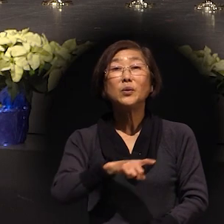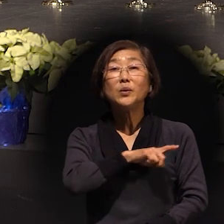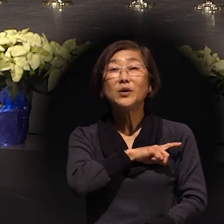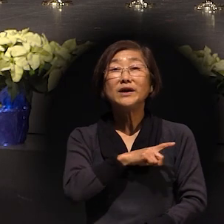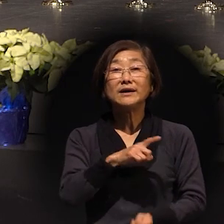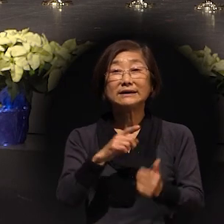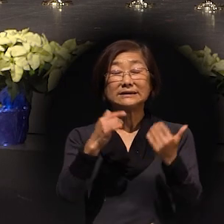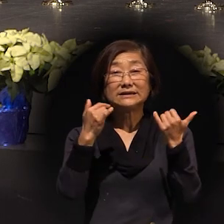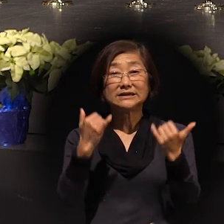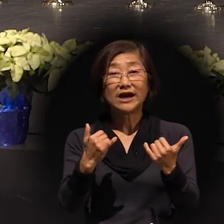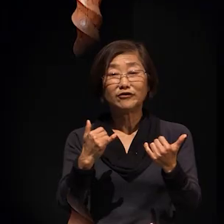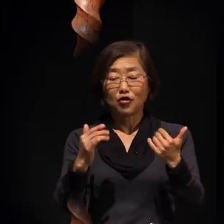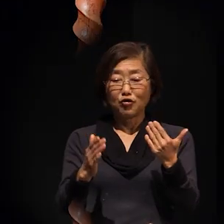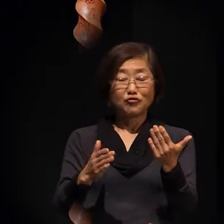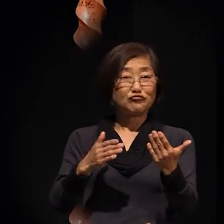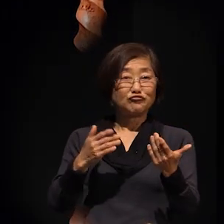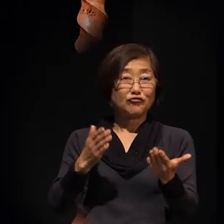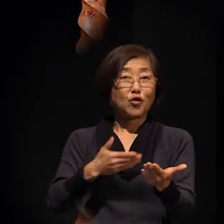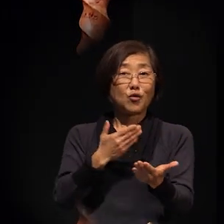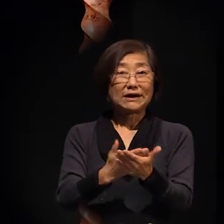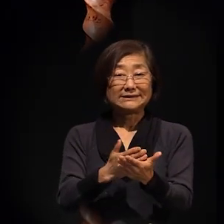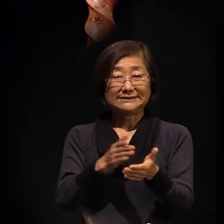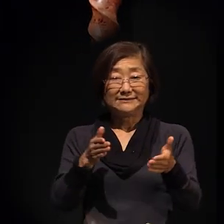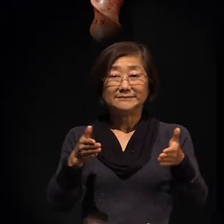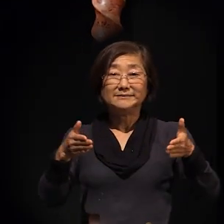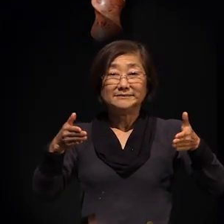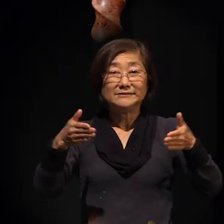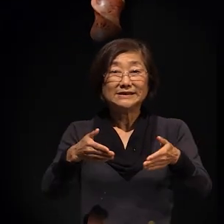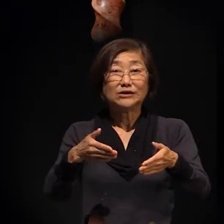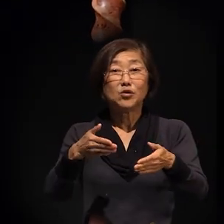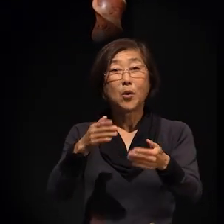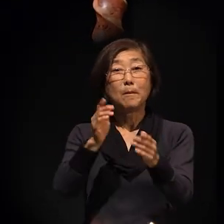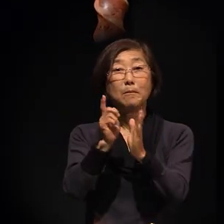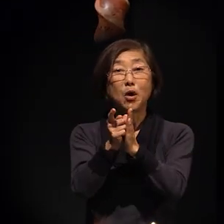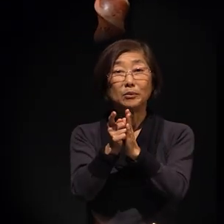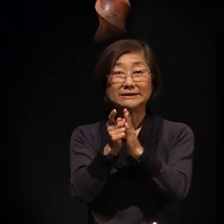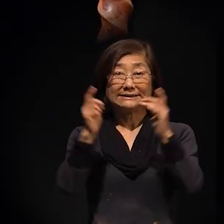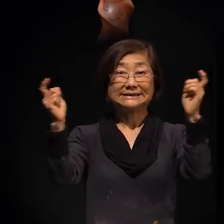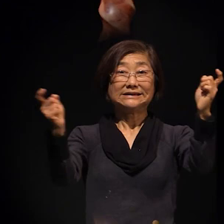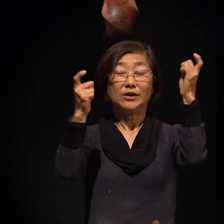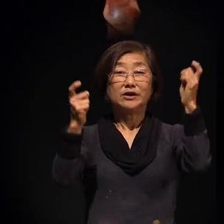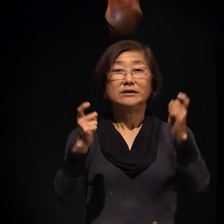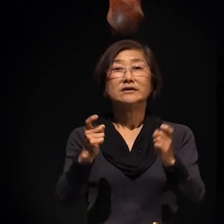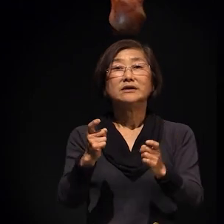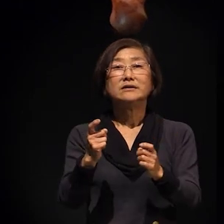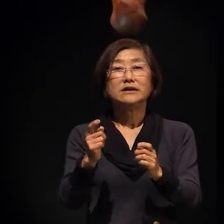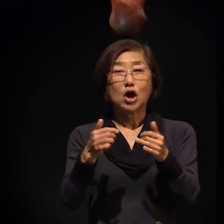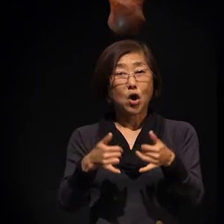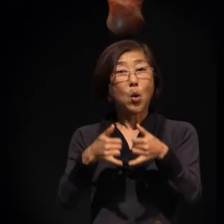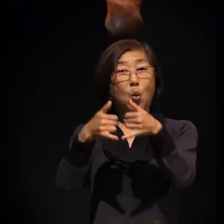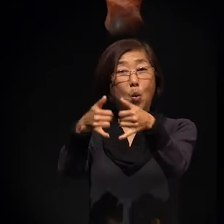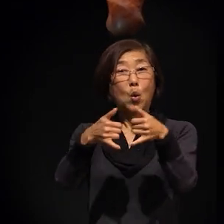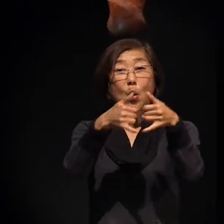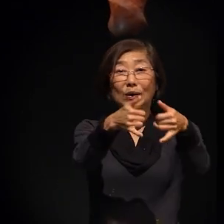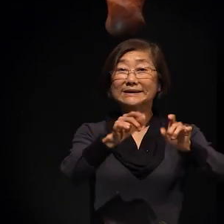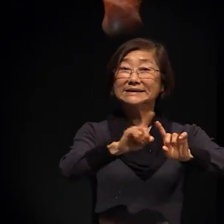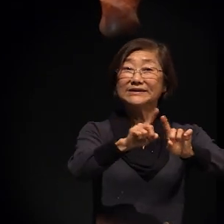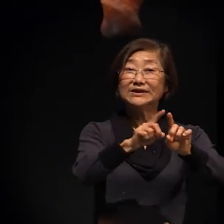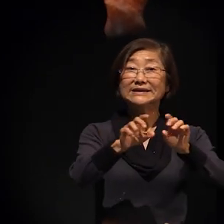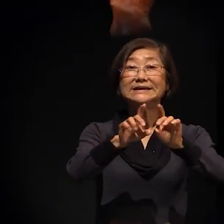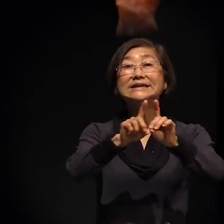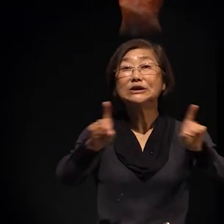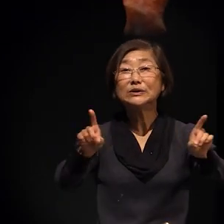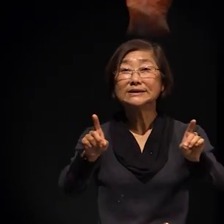We have now arrived at the central moment of the ceremony, the awarding of